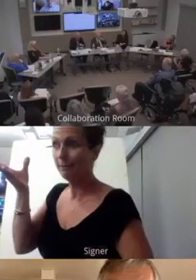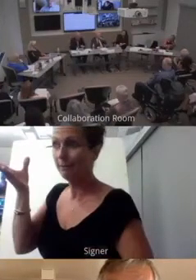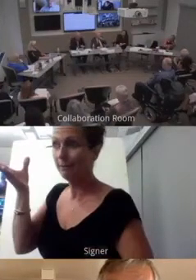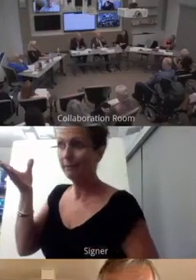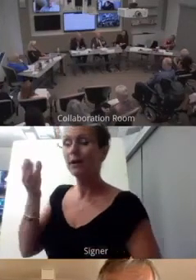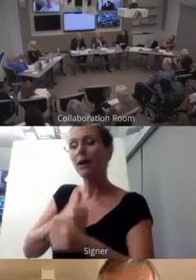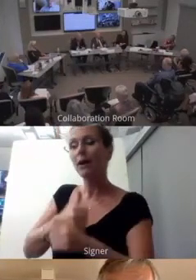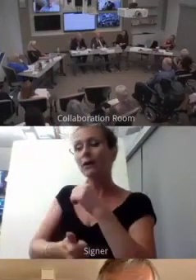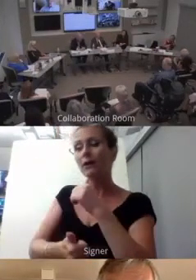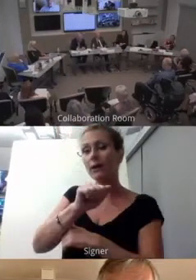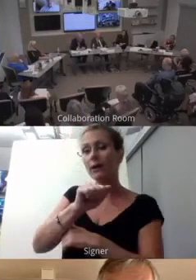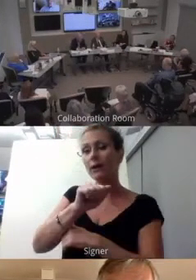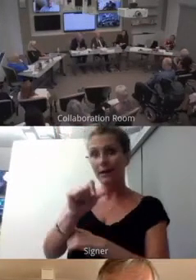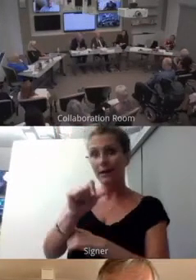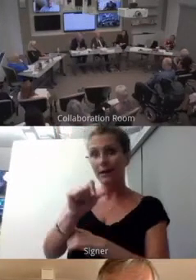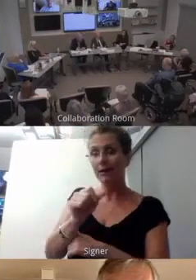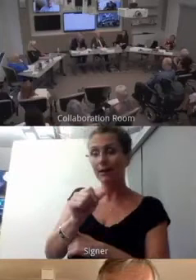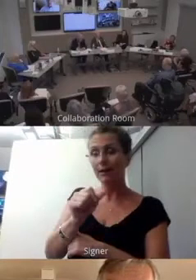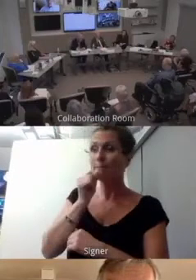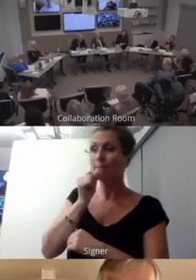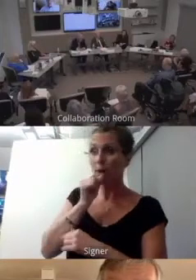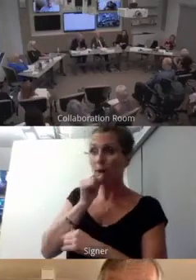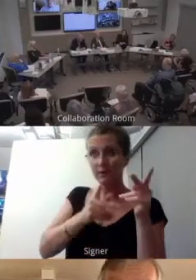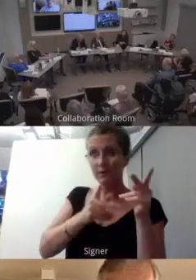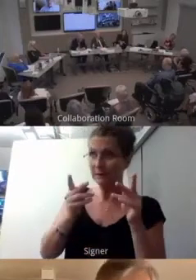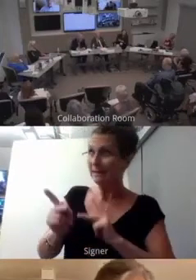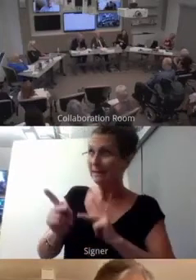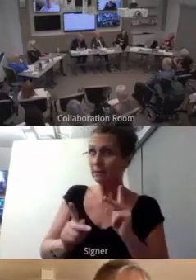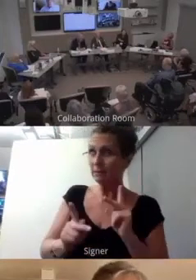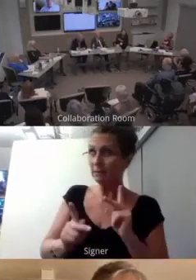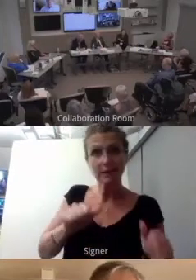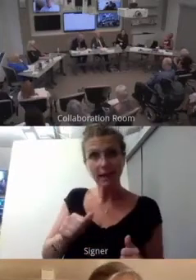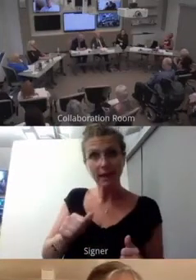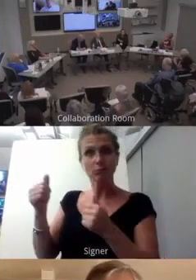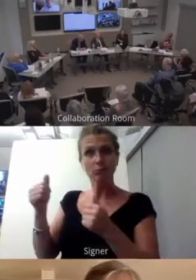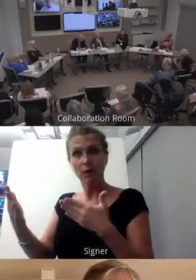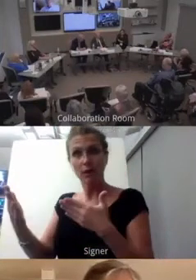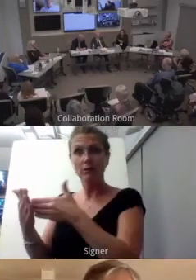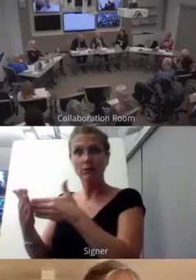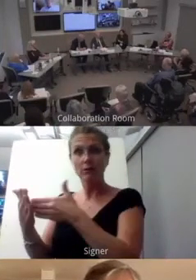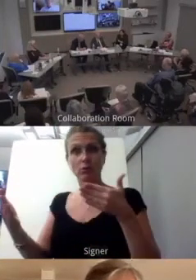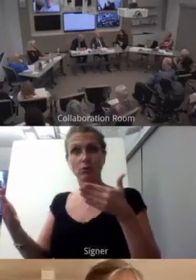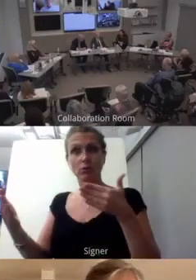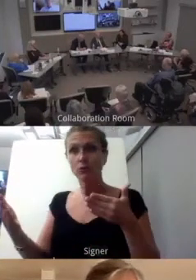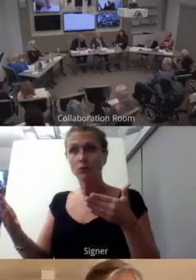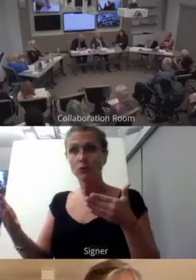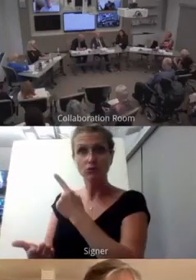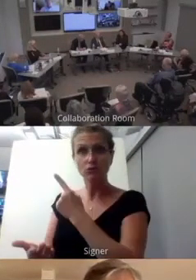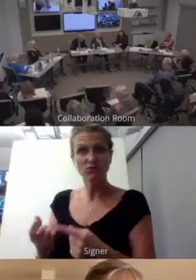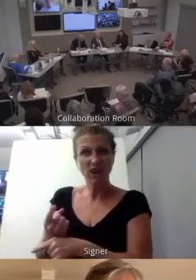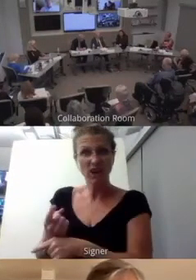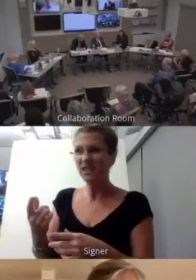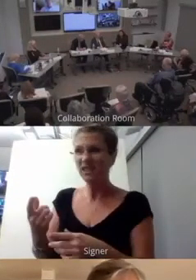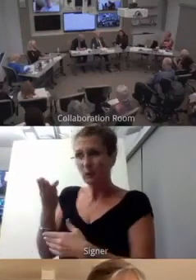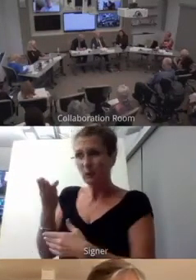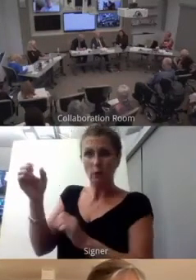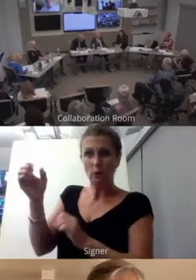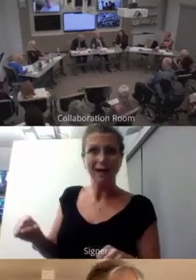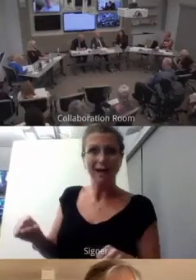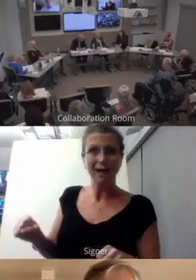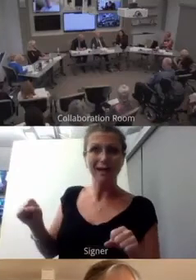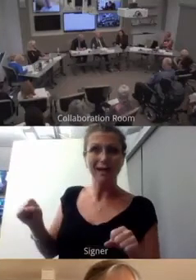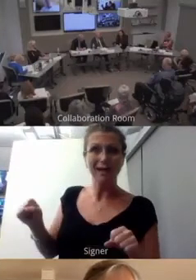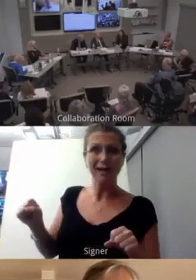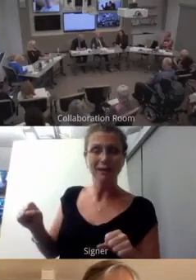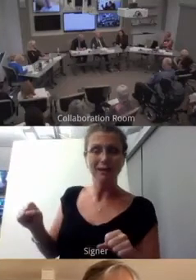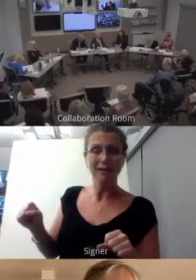bring ADA lawsuits. So what's the added value in you folks doing this